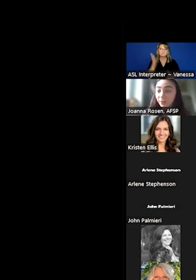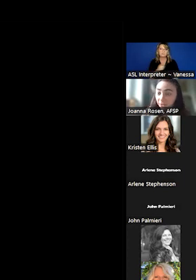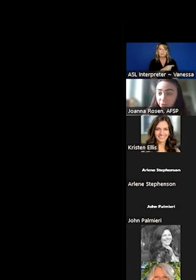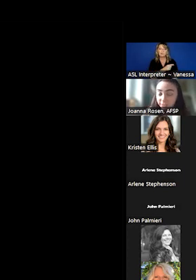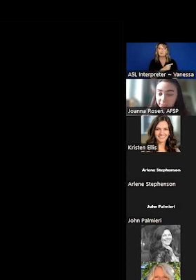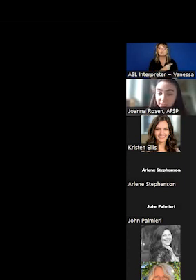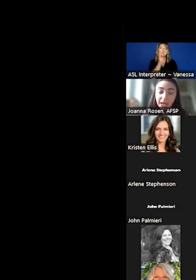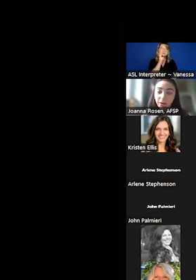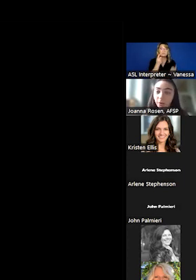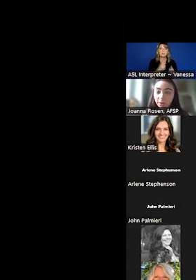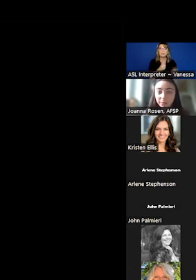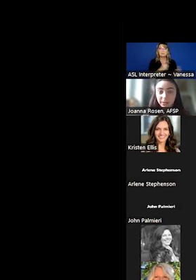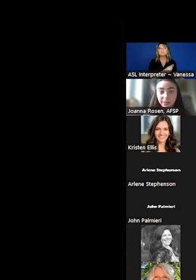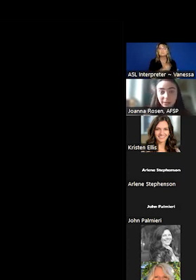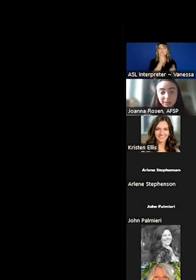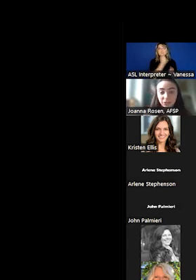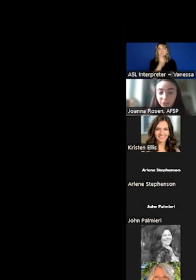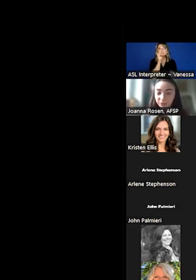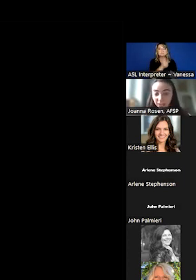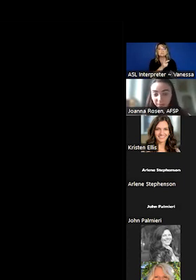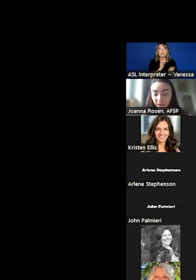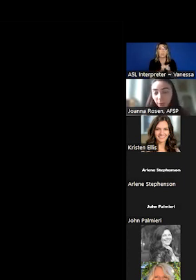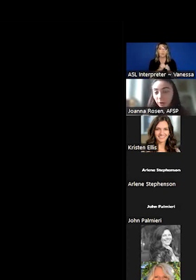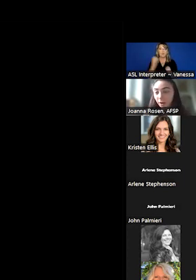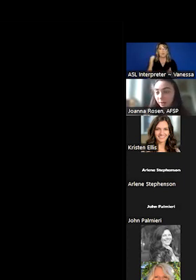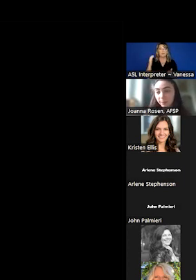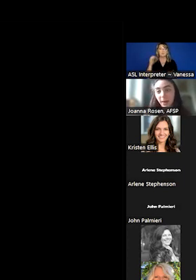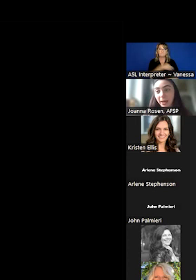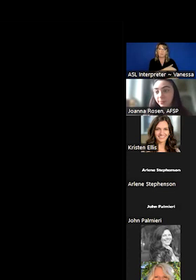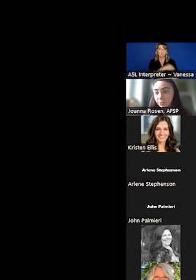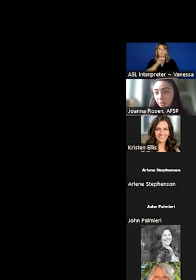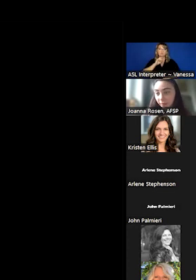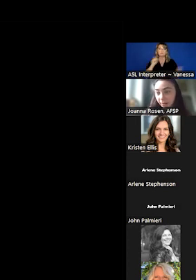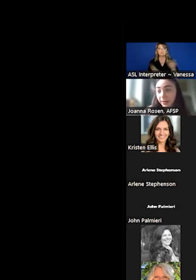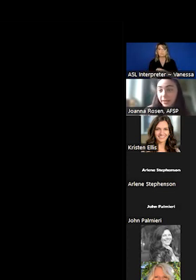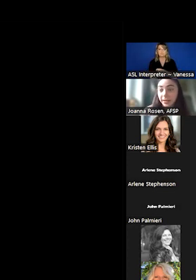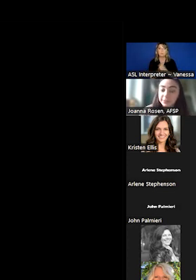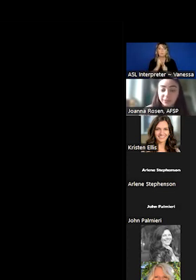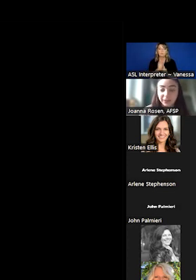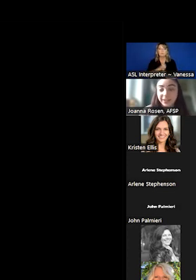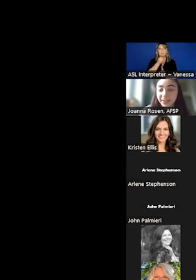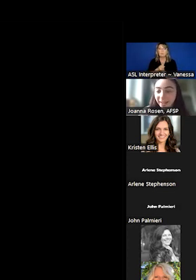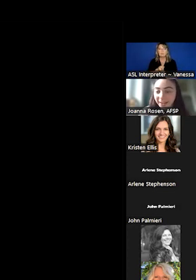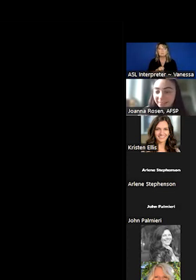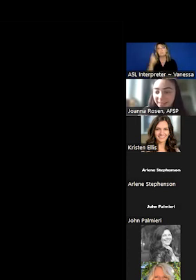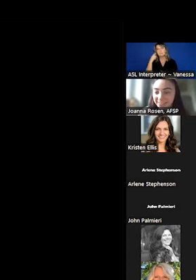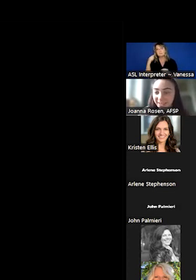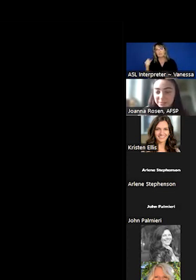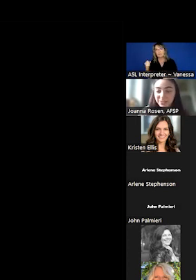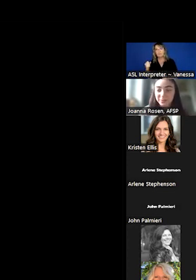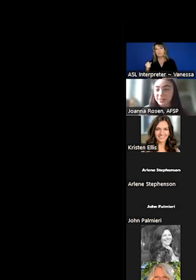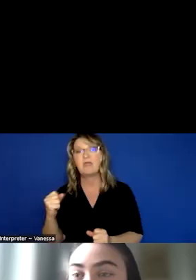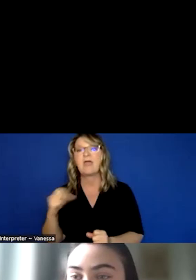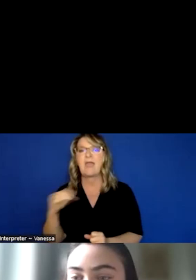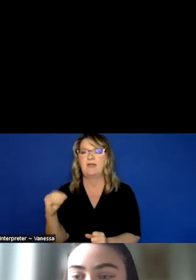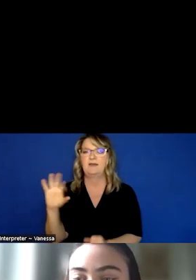it'll be very interesting to see how the shifts in power impact mental health and 988 specifically. And thanks, Amy.